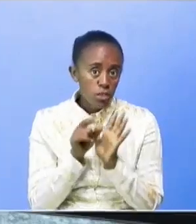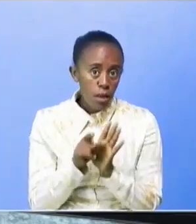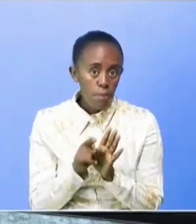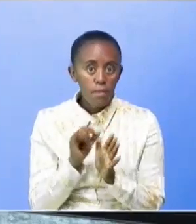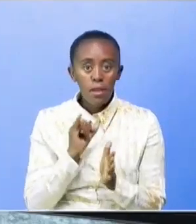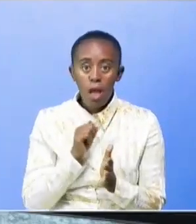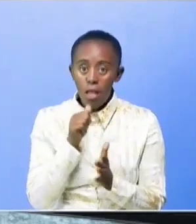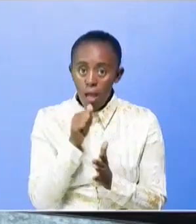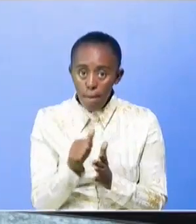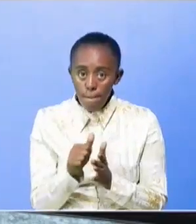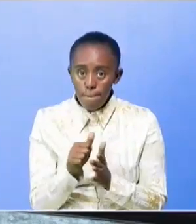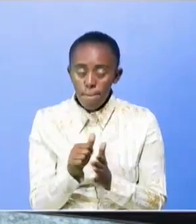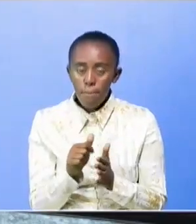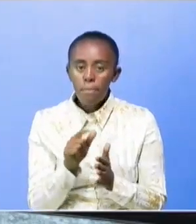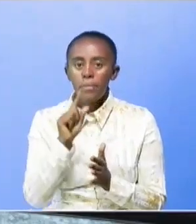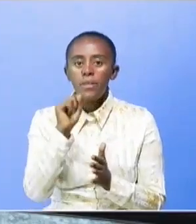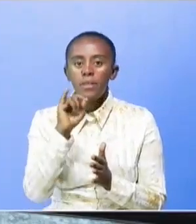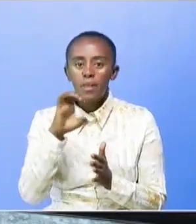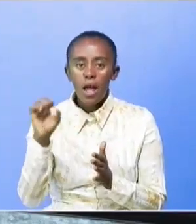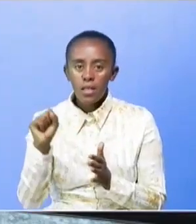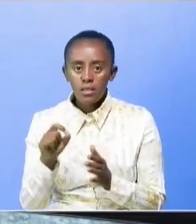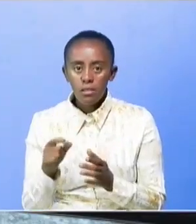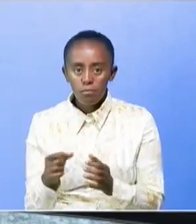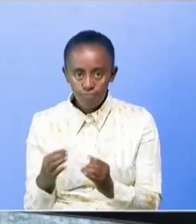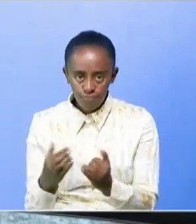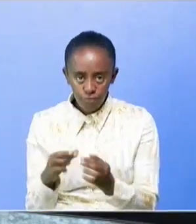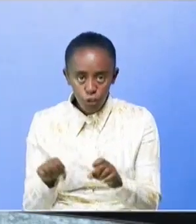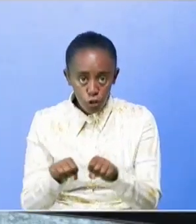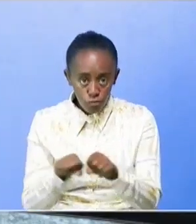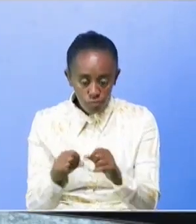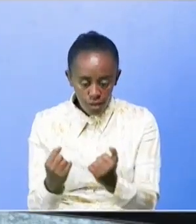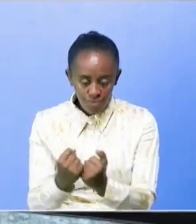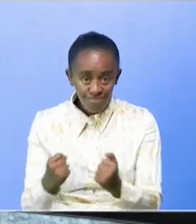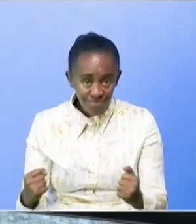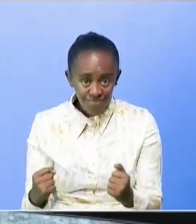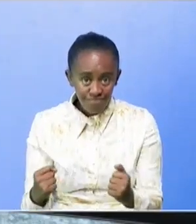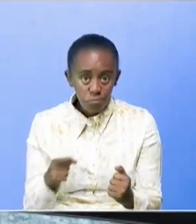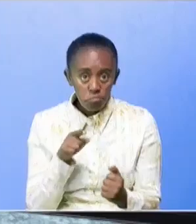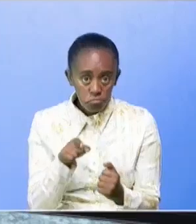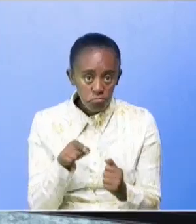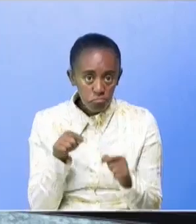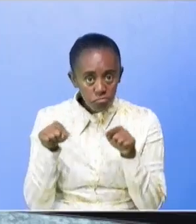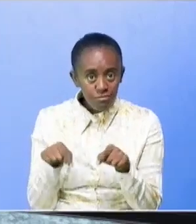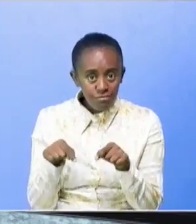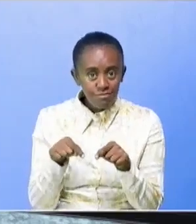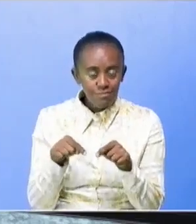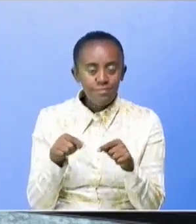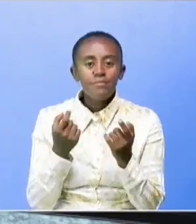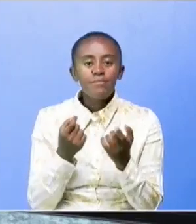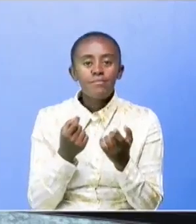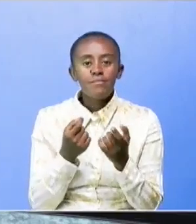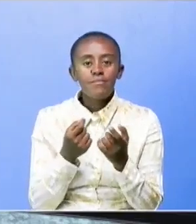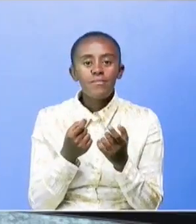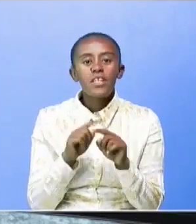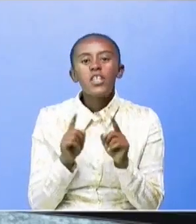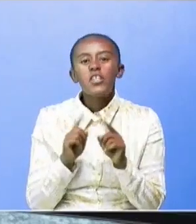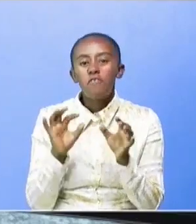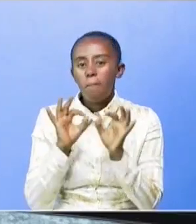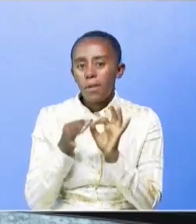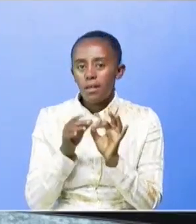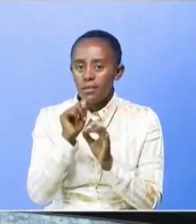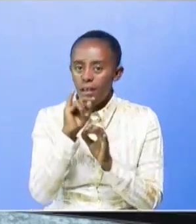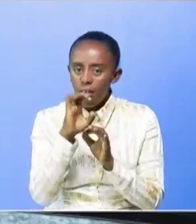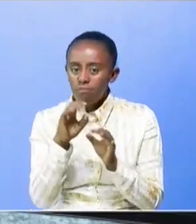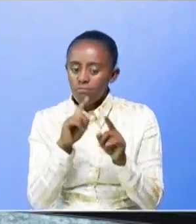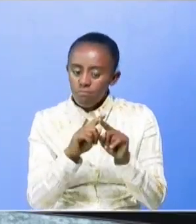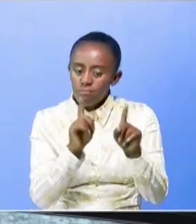I am tying my shoe, then I am referring to a different meaning than